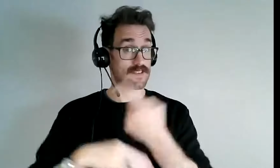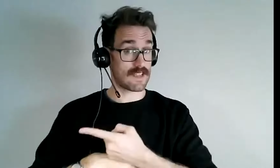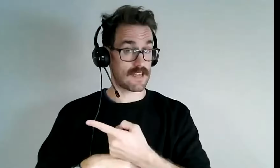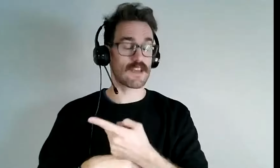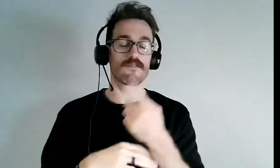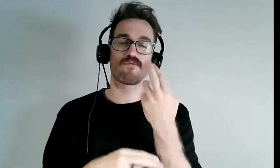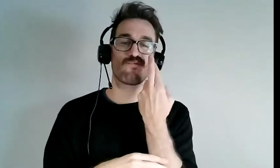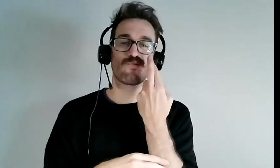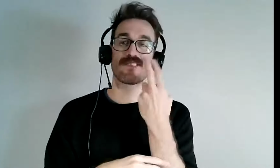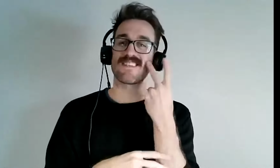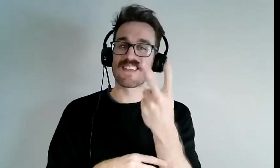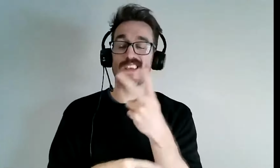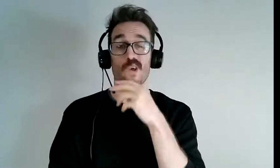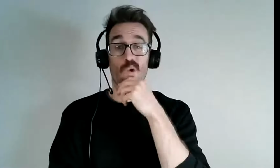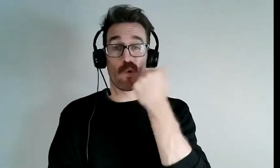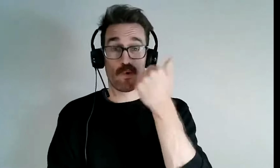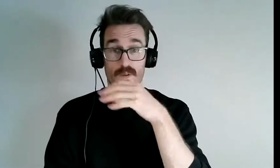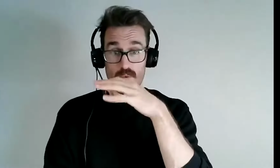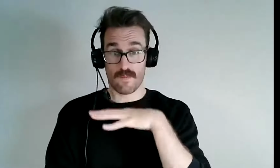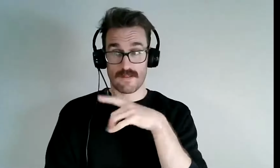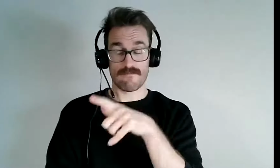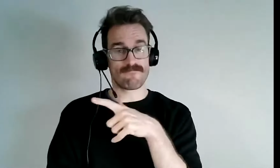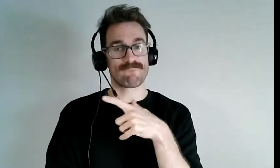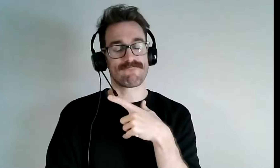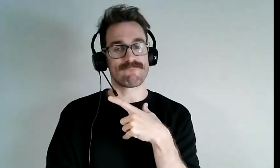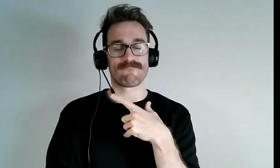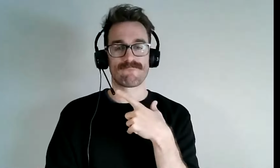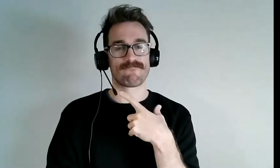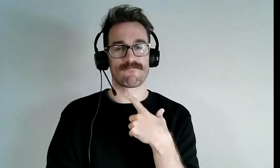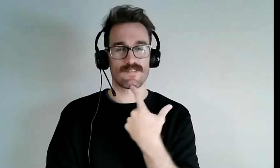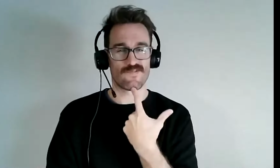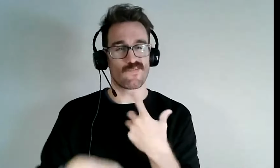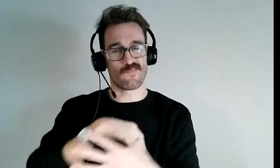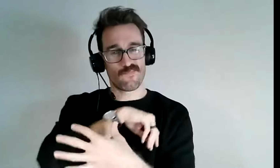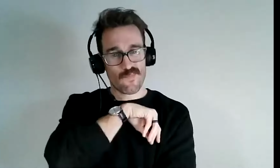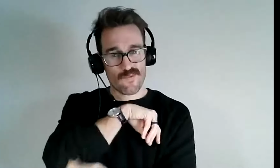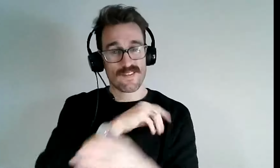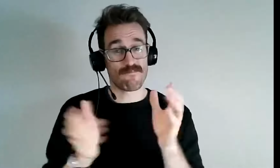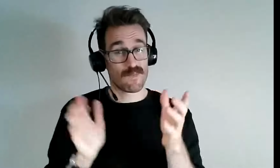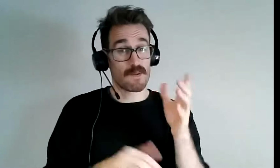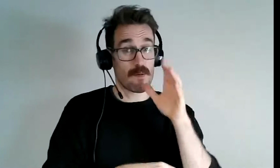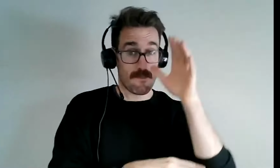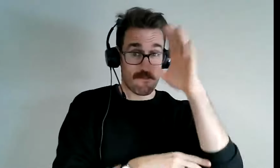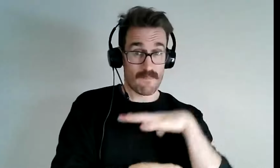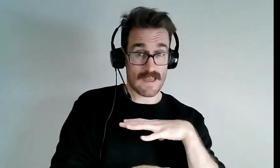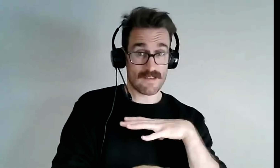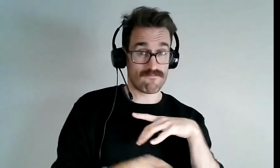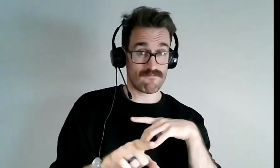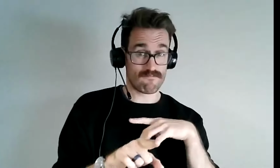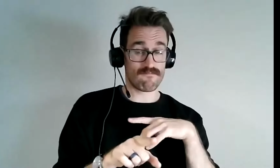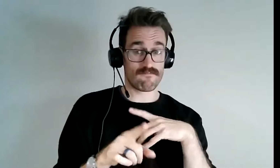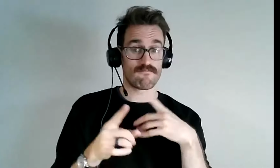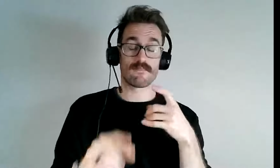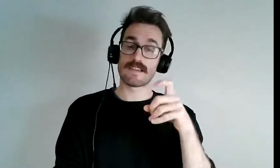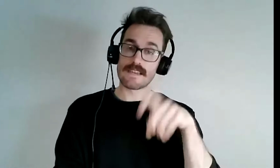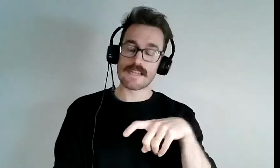more older women suffering poverty versus men. And that's why we need a rights instrument